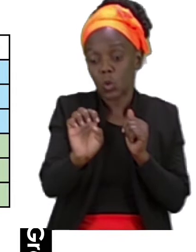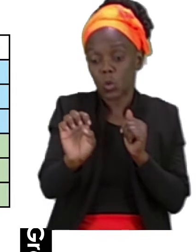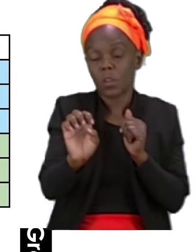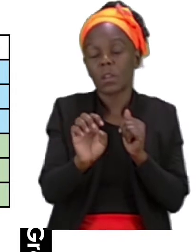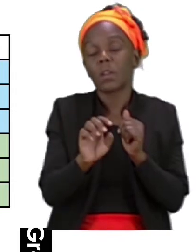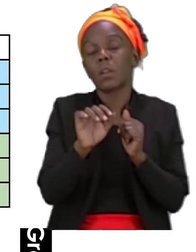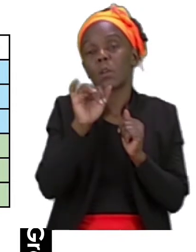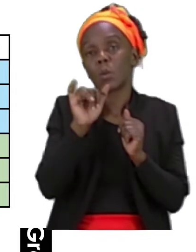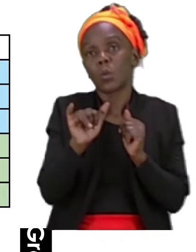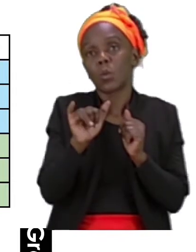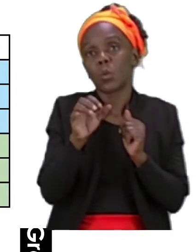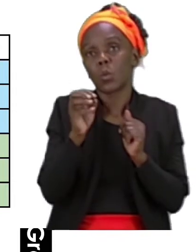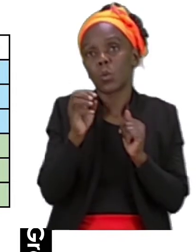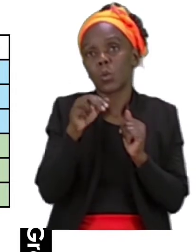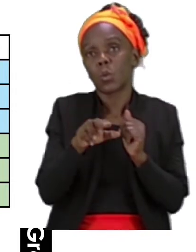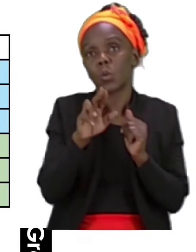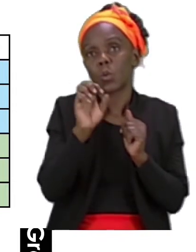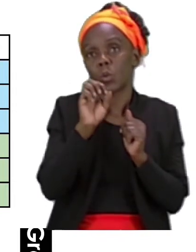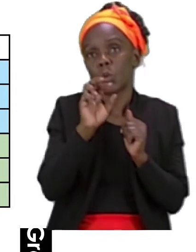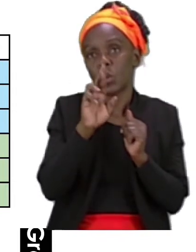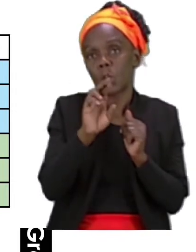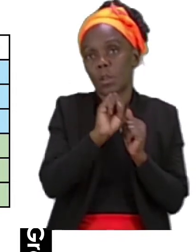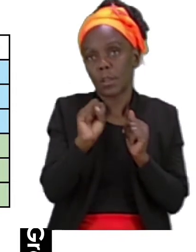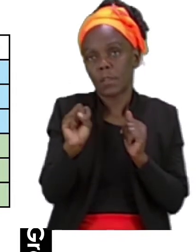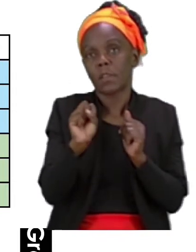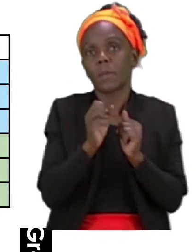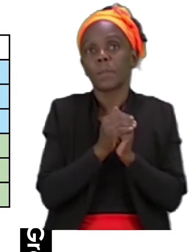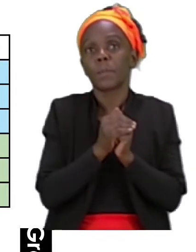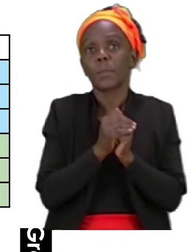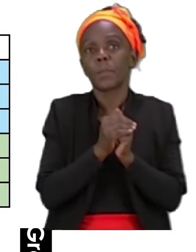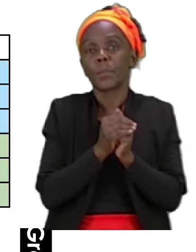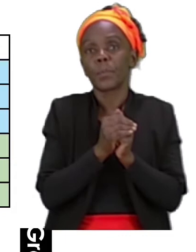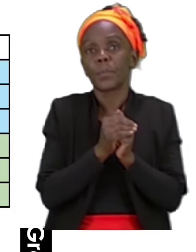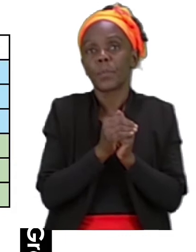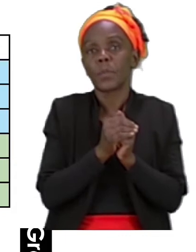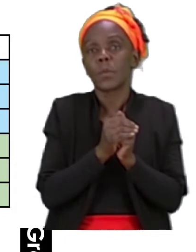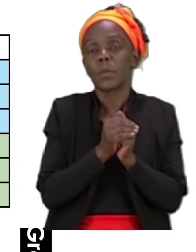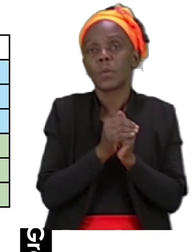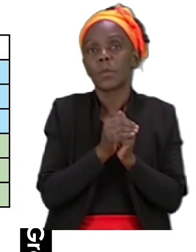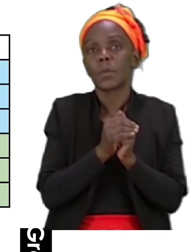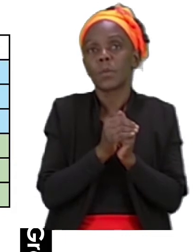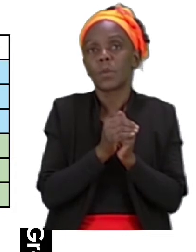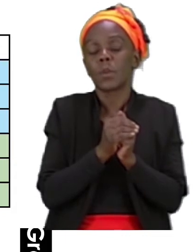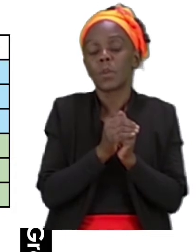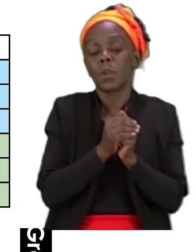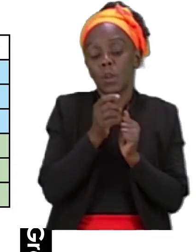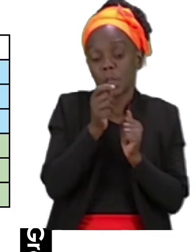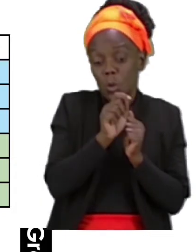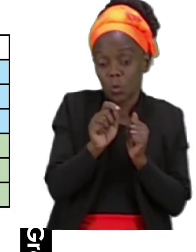These dogs are so cute. Which one is